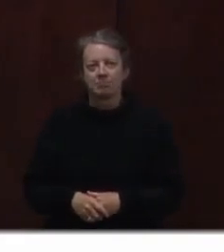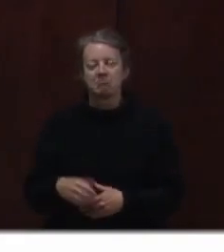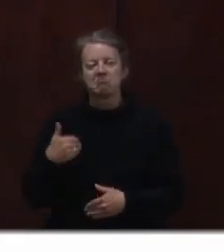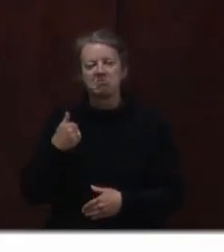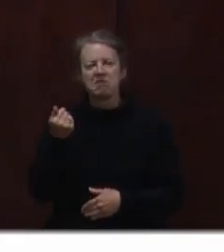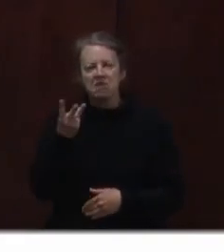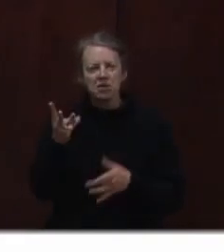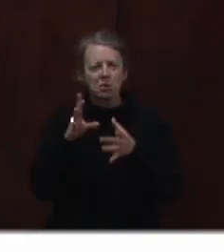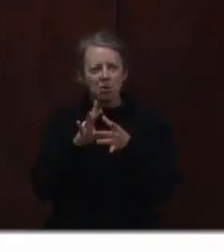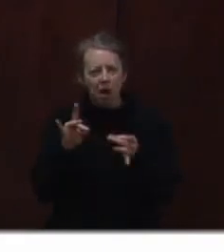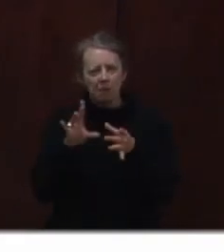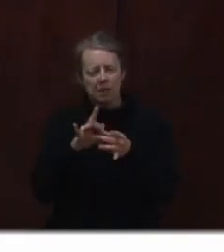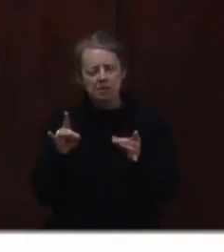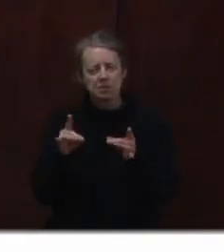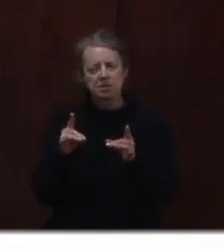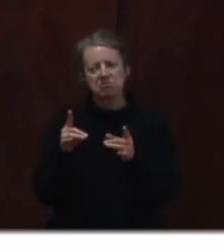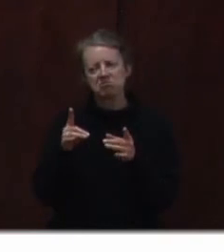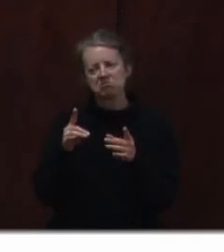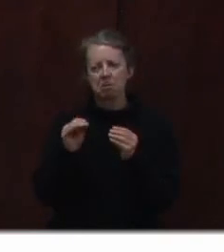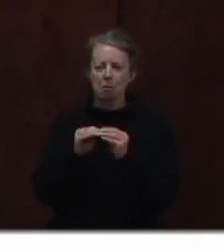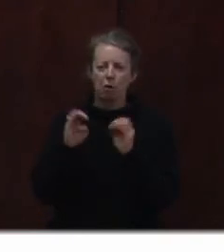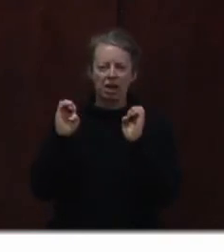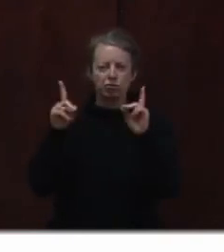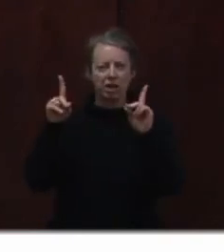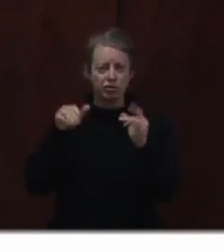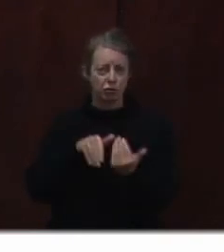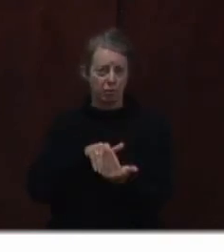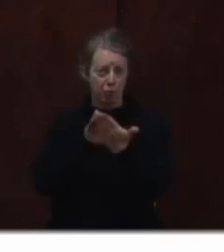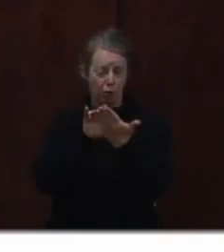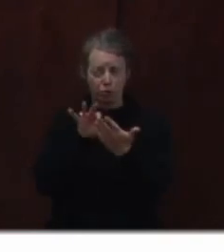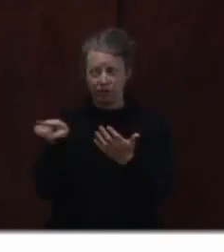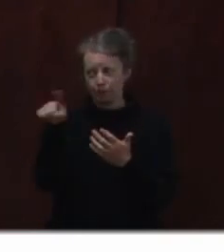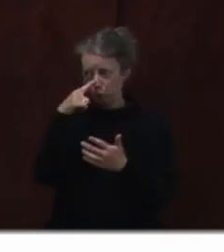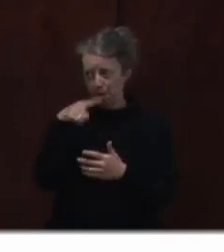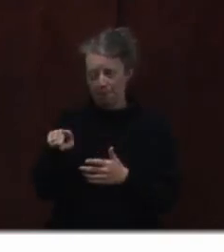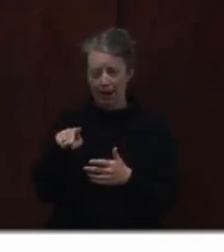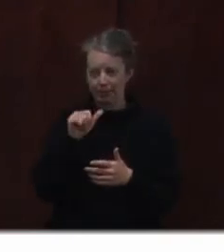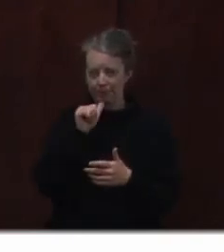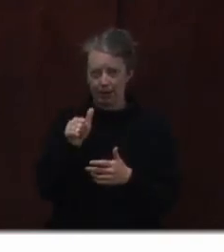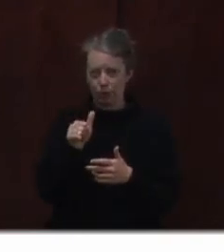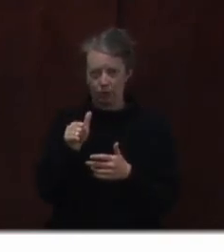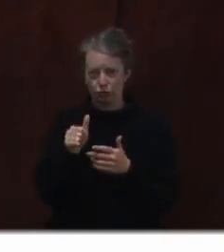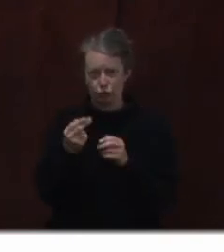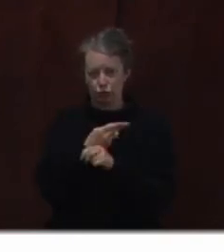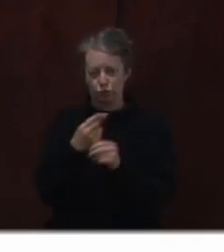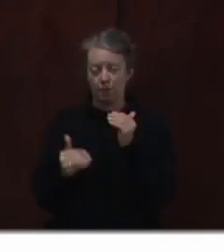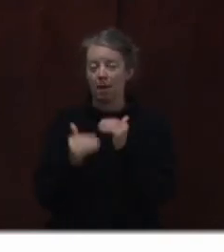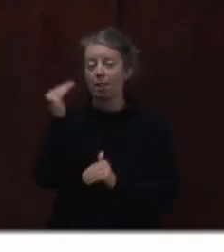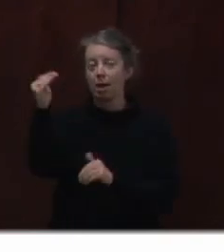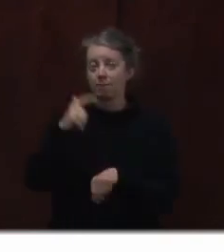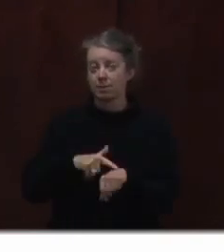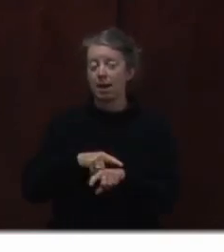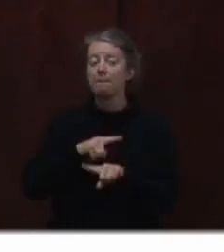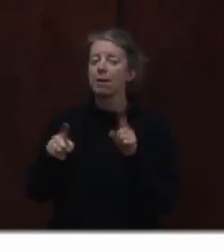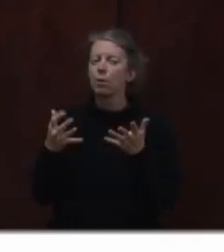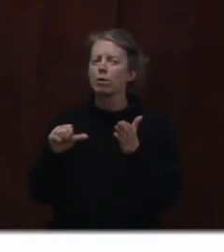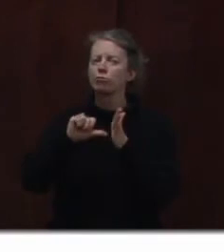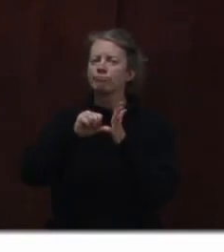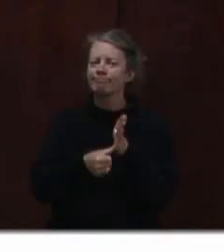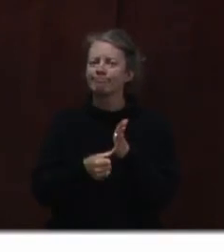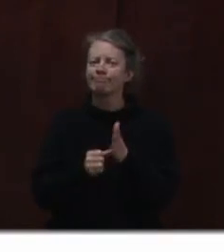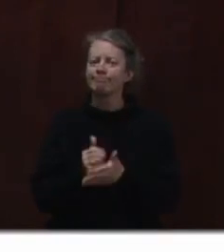comments, maybe as an educational form, if I can take the opportunity. I won't take up too much of your time, but to amplify some of the comments